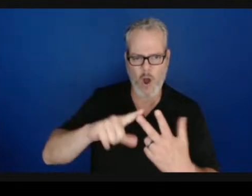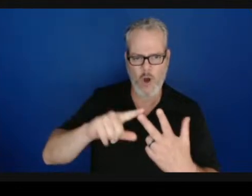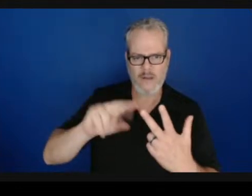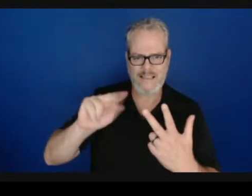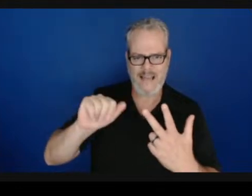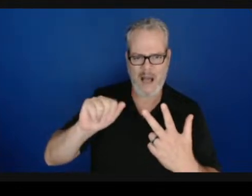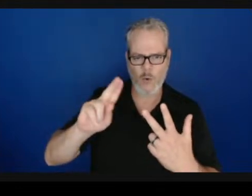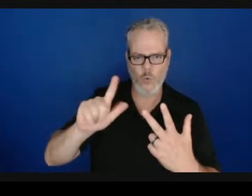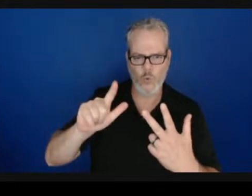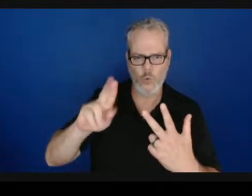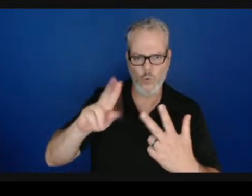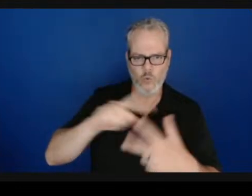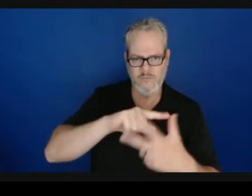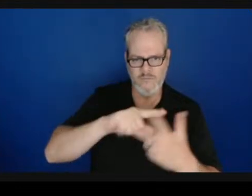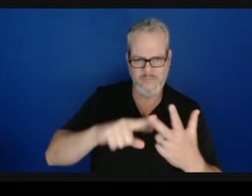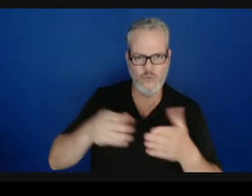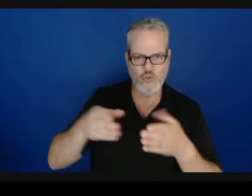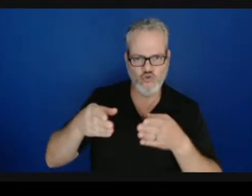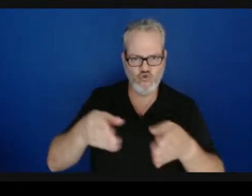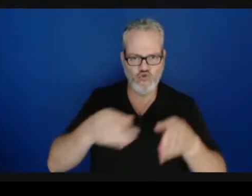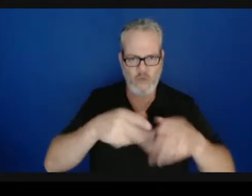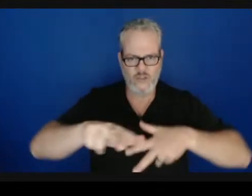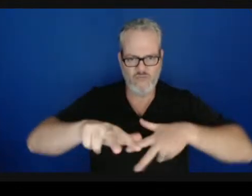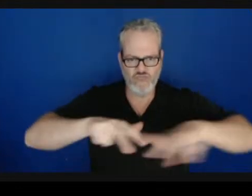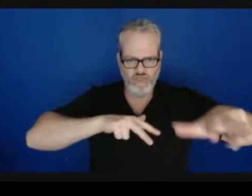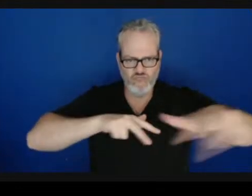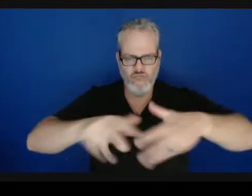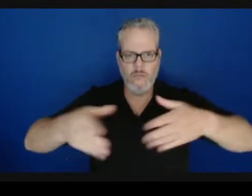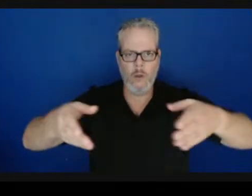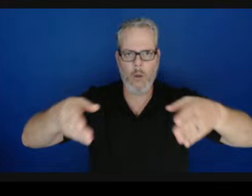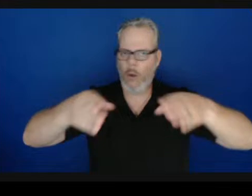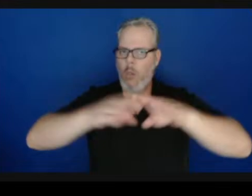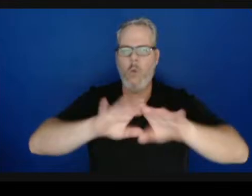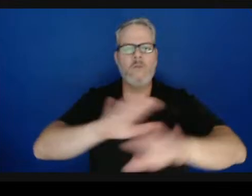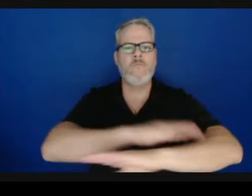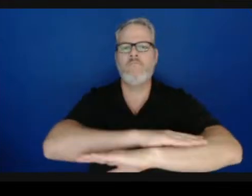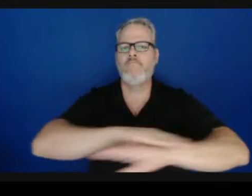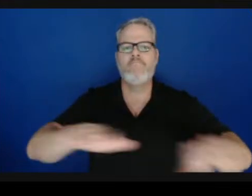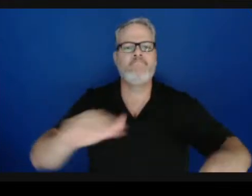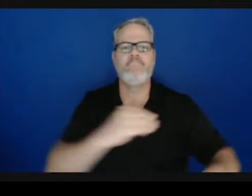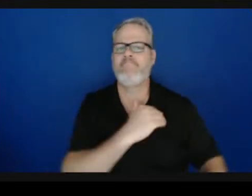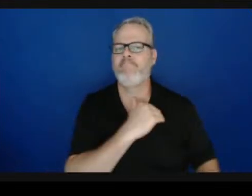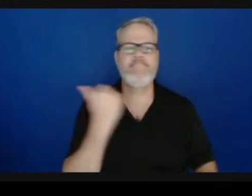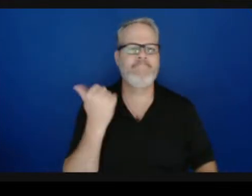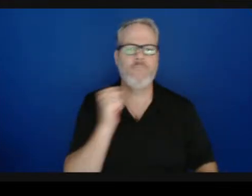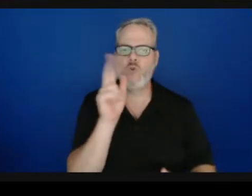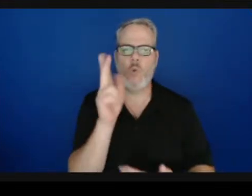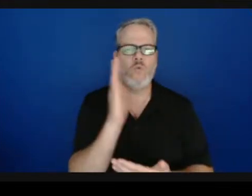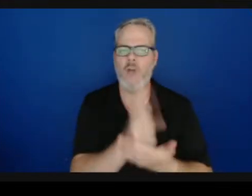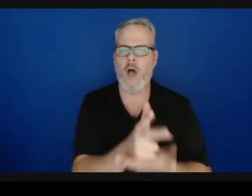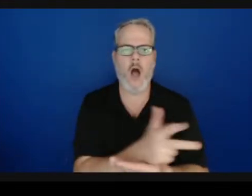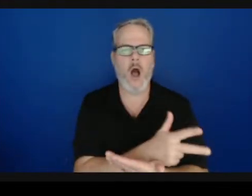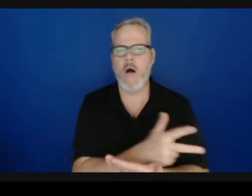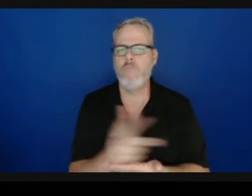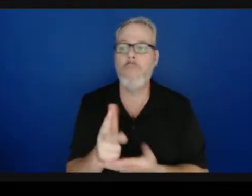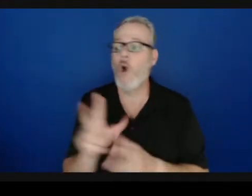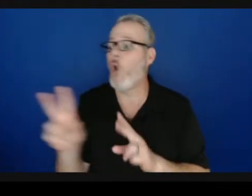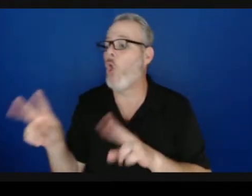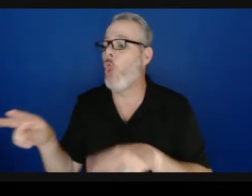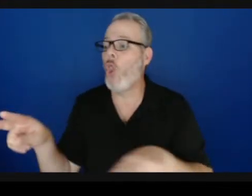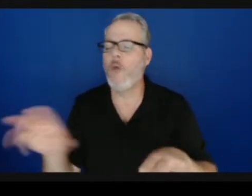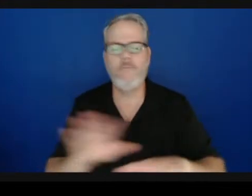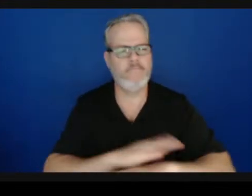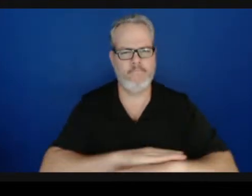Manaulu Trail and parking area. So they don't even want you stopping on the side of the road. There's fog